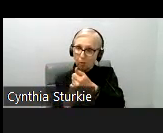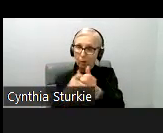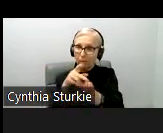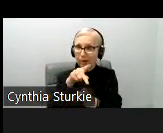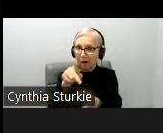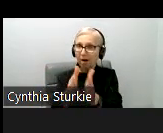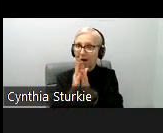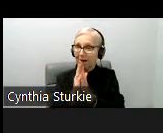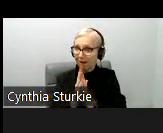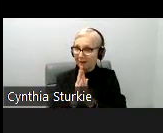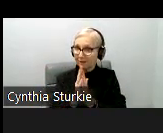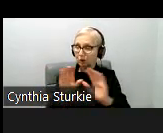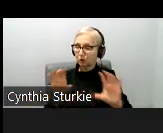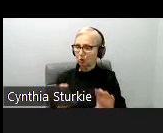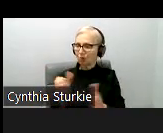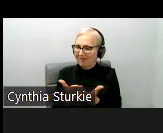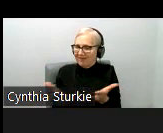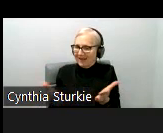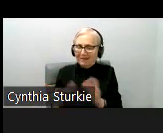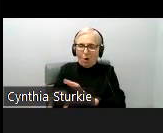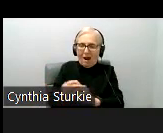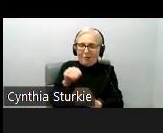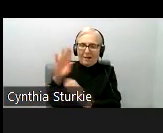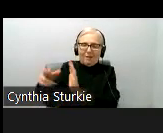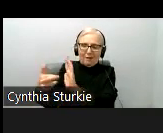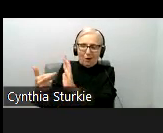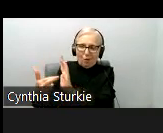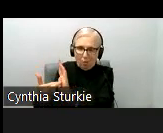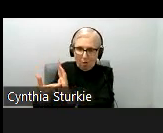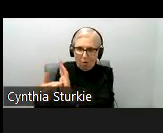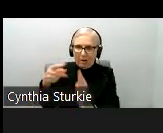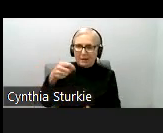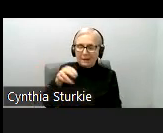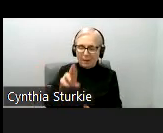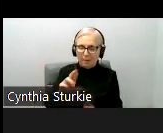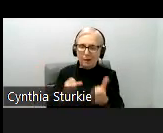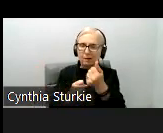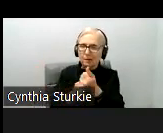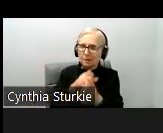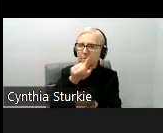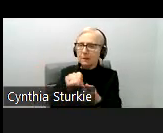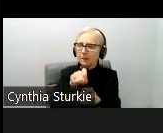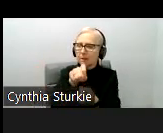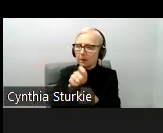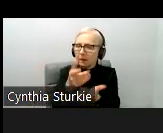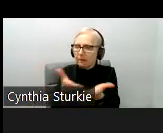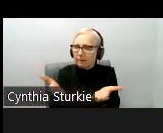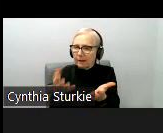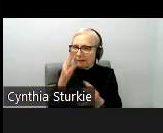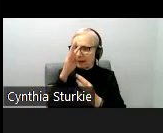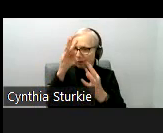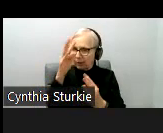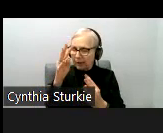asked to perform tasks that are outside of their role as a peer support professional, specifically things that may create a